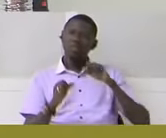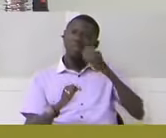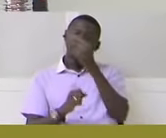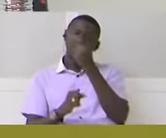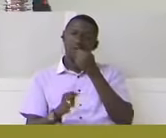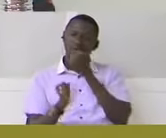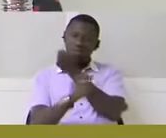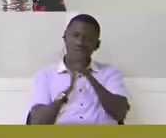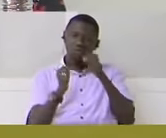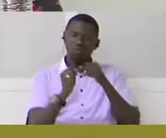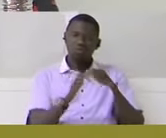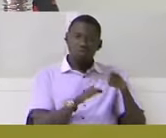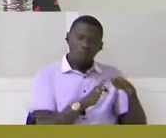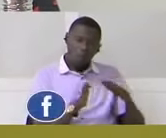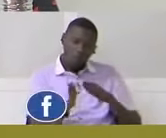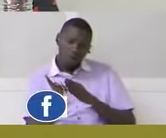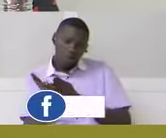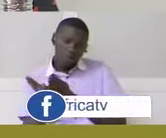maneuver.